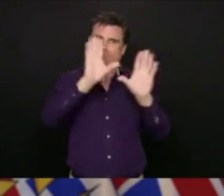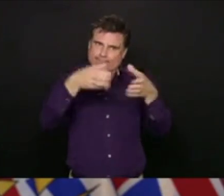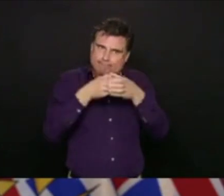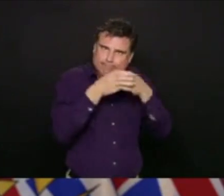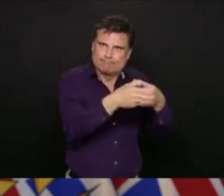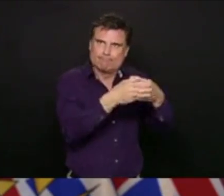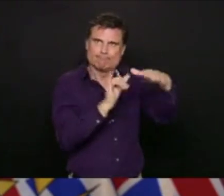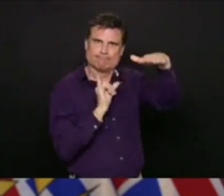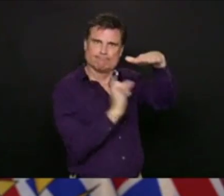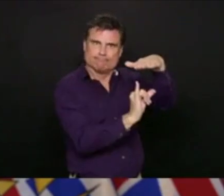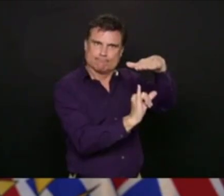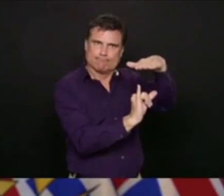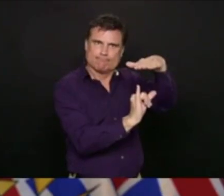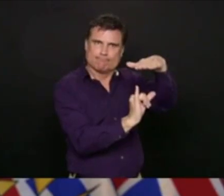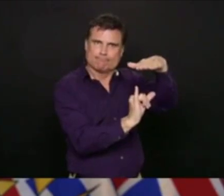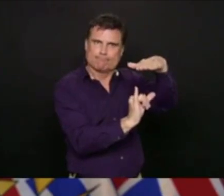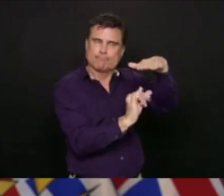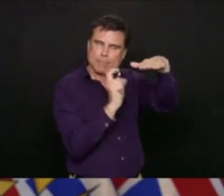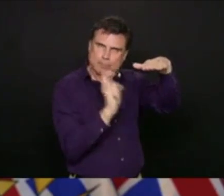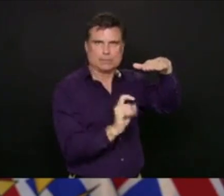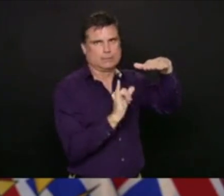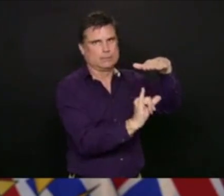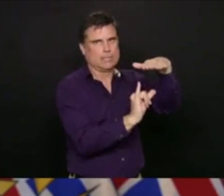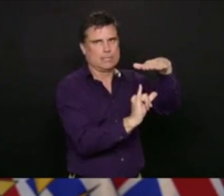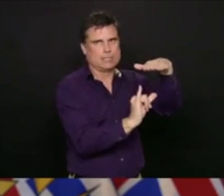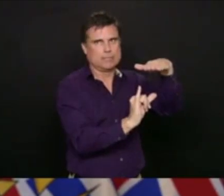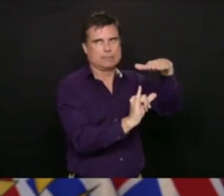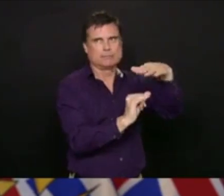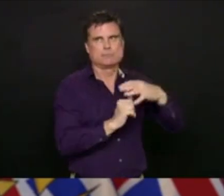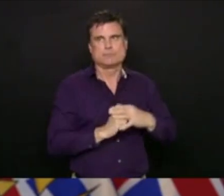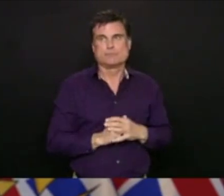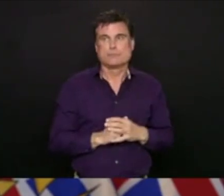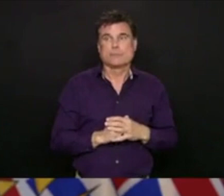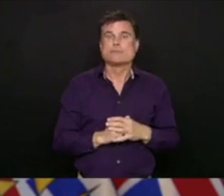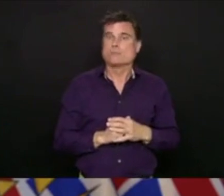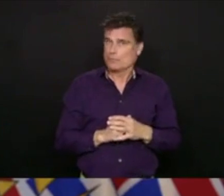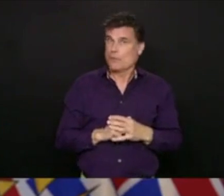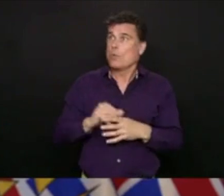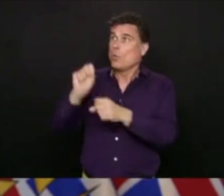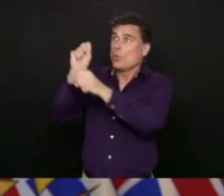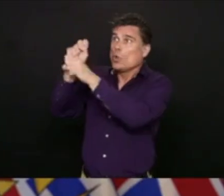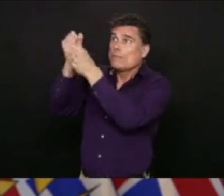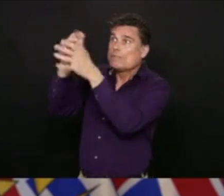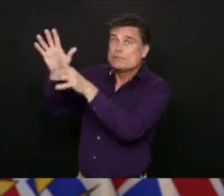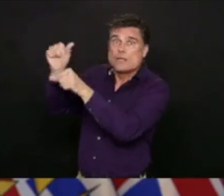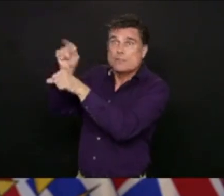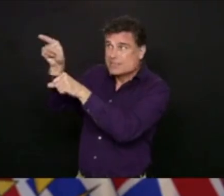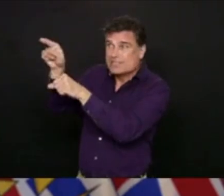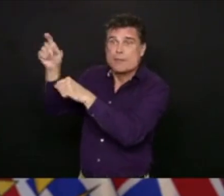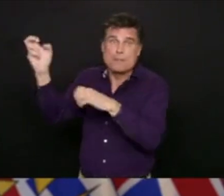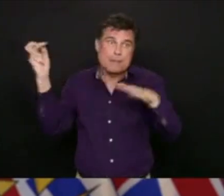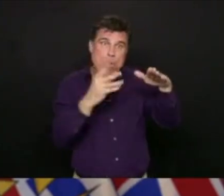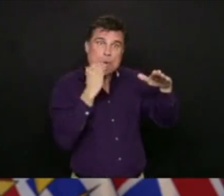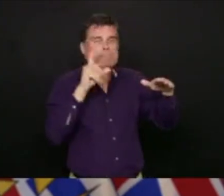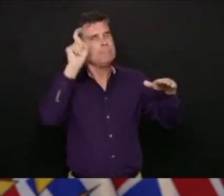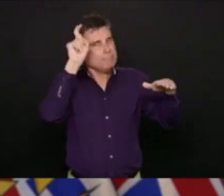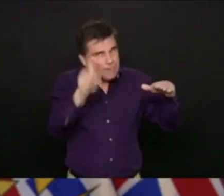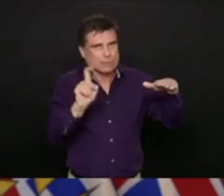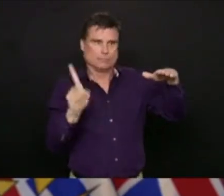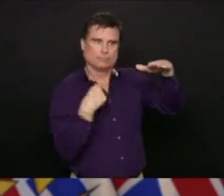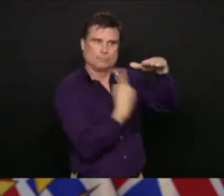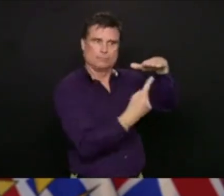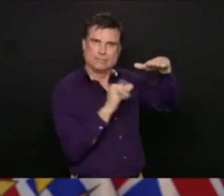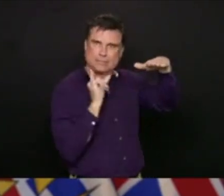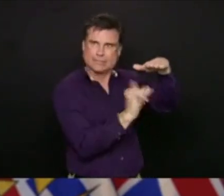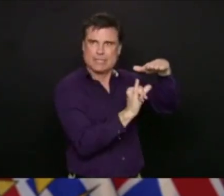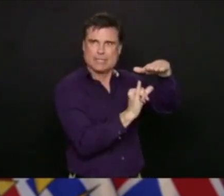return. We have our, and part of our response here in British Columbia to outbreaks in our communities is treating that